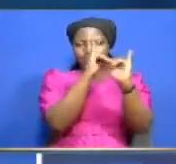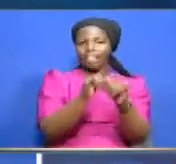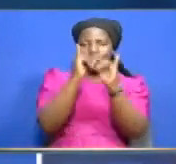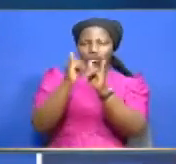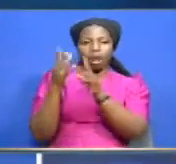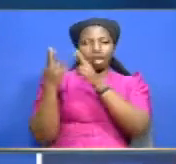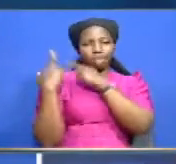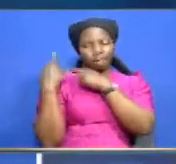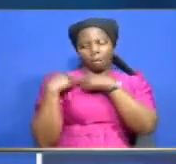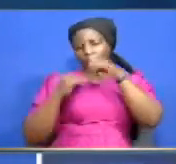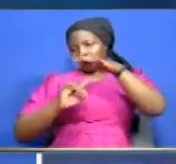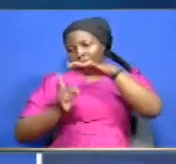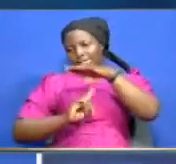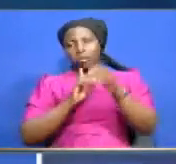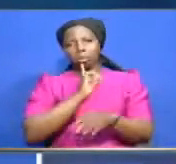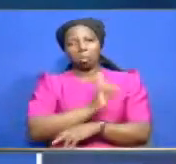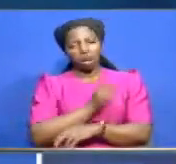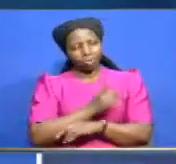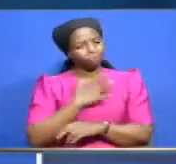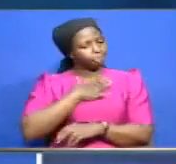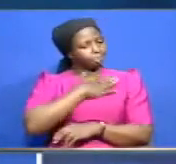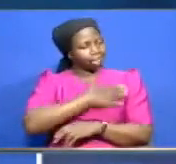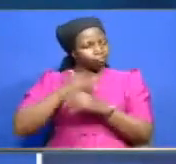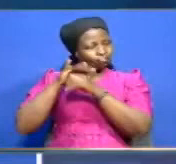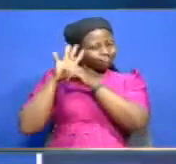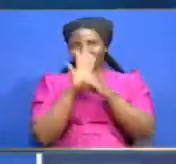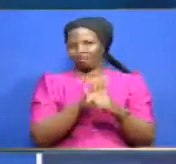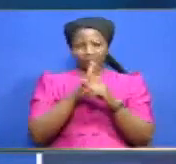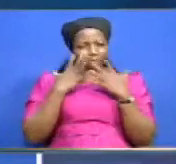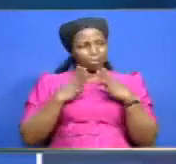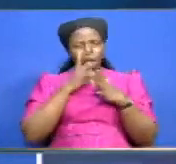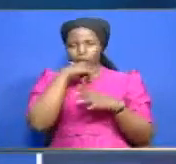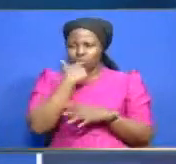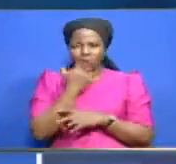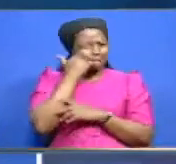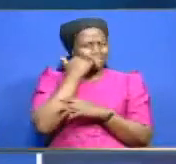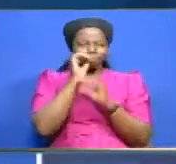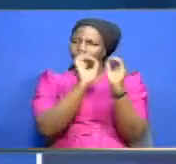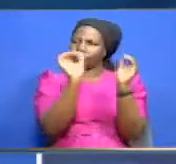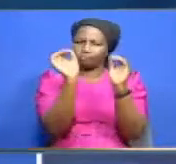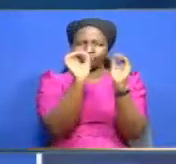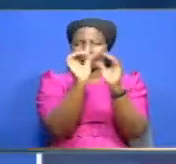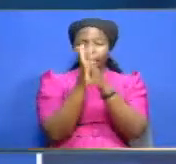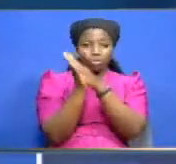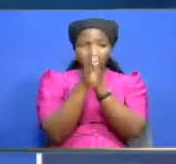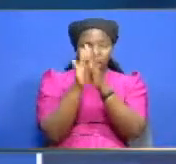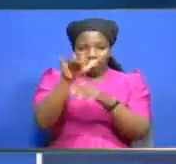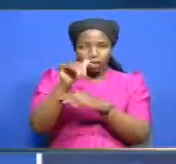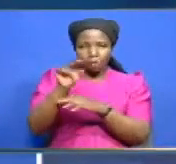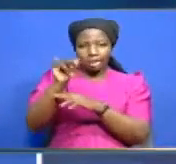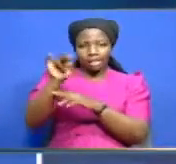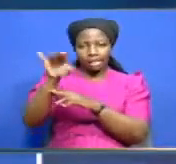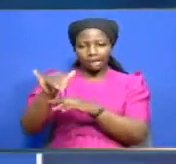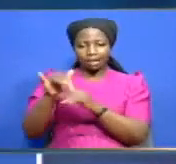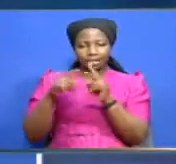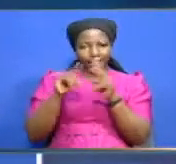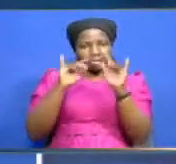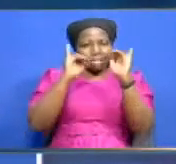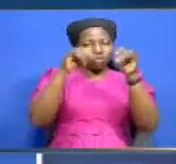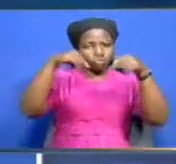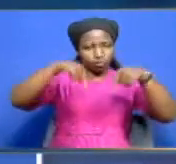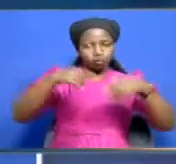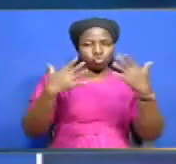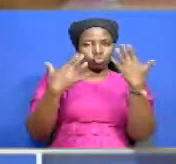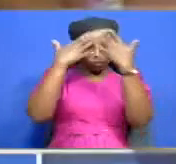cautioning against stigmatizing those who have contracted the disease. That story by Nancy Okware starts off our coverage tonight on Channel 1 News